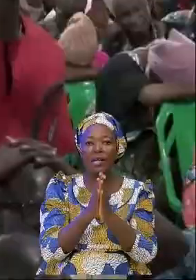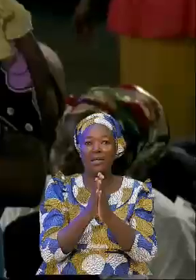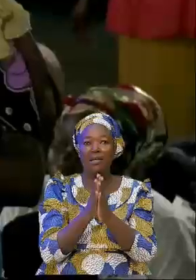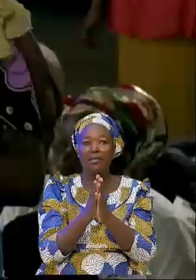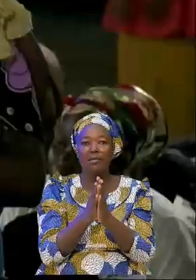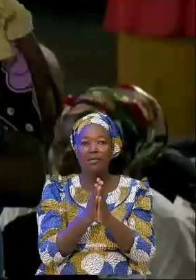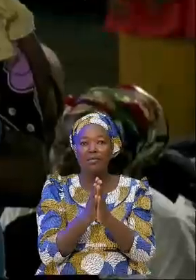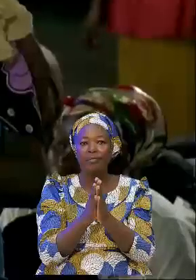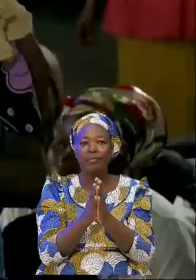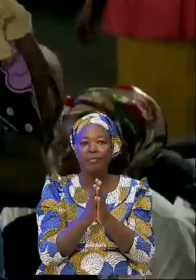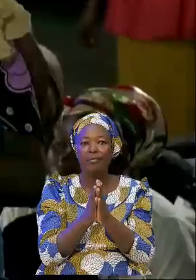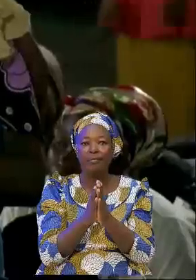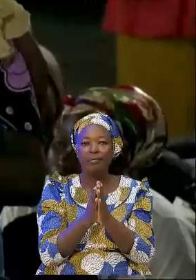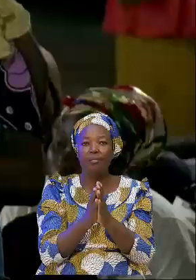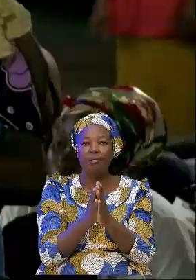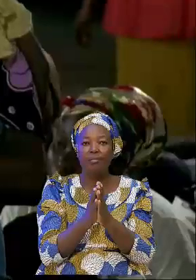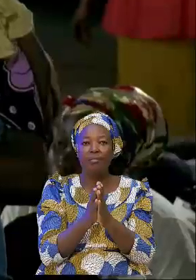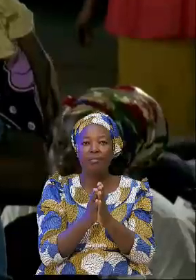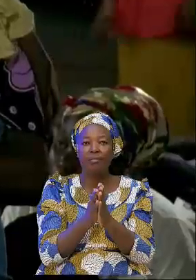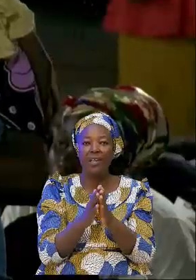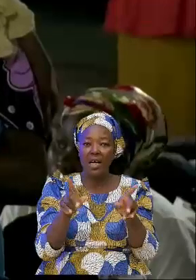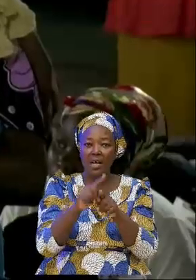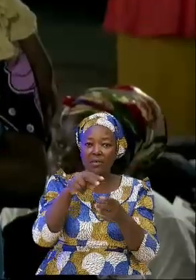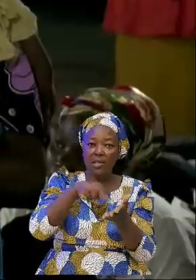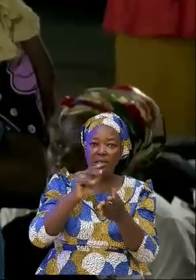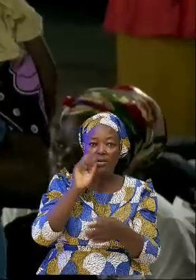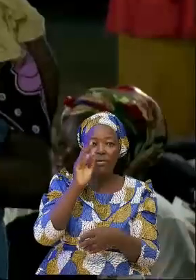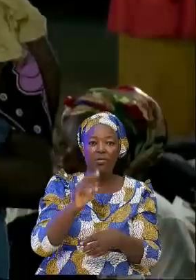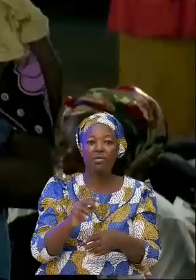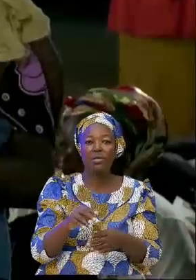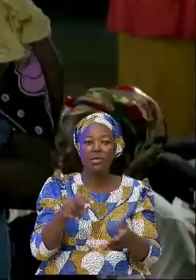In Jesus' name we pray.